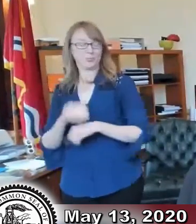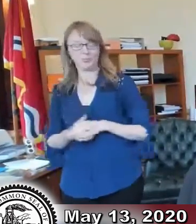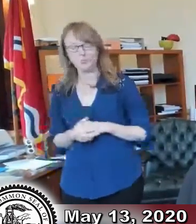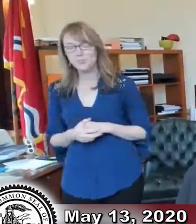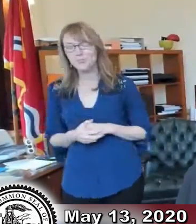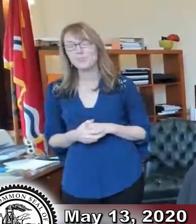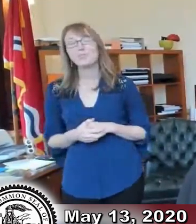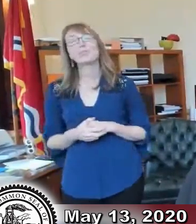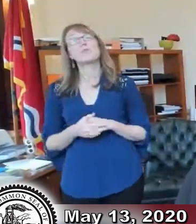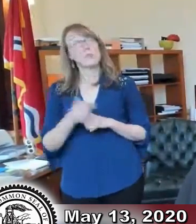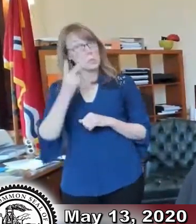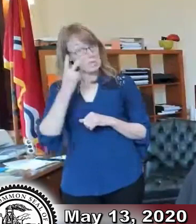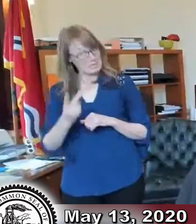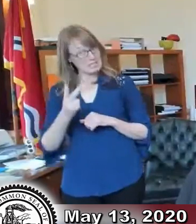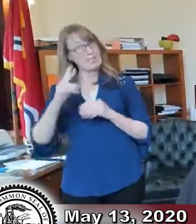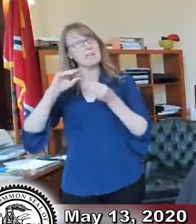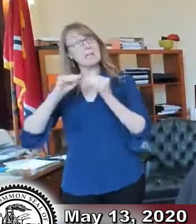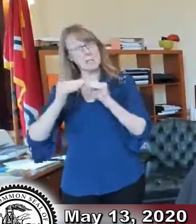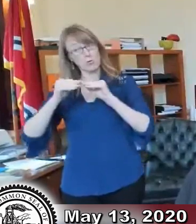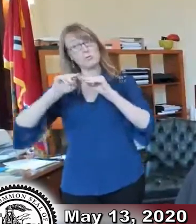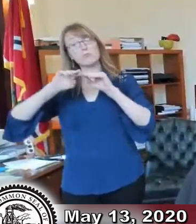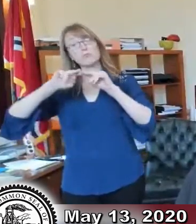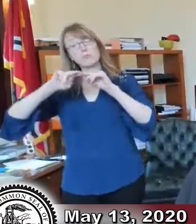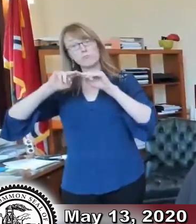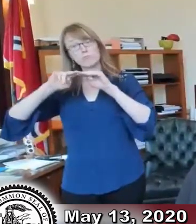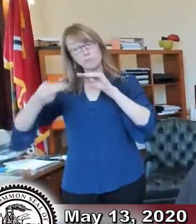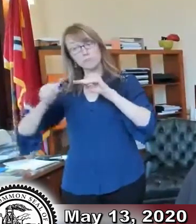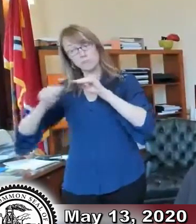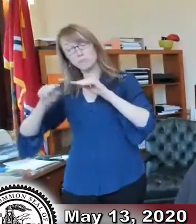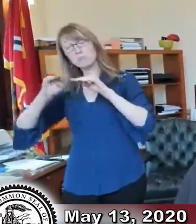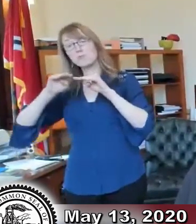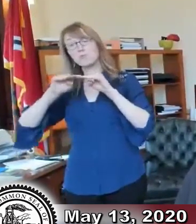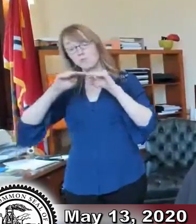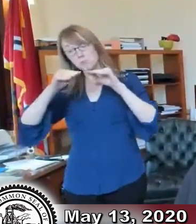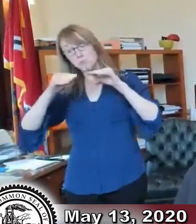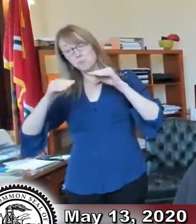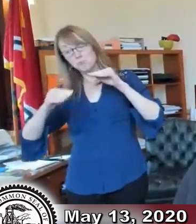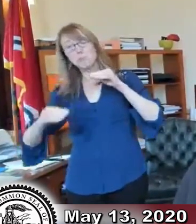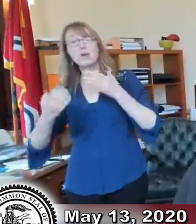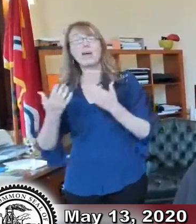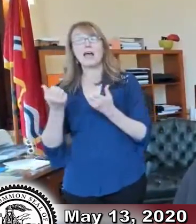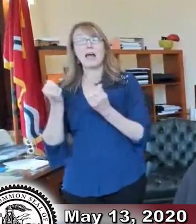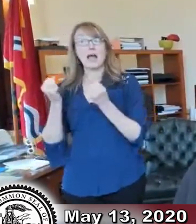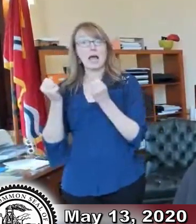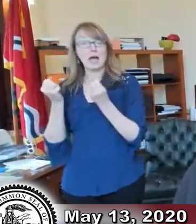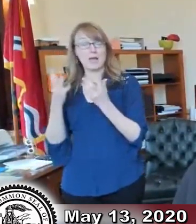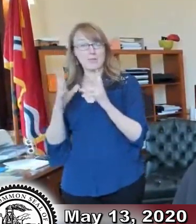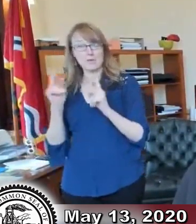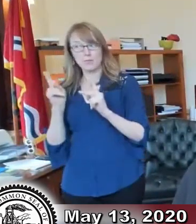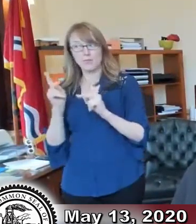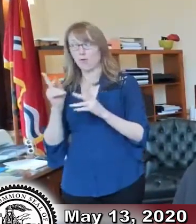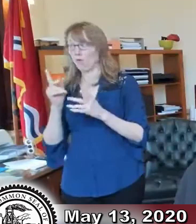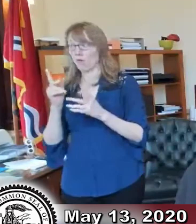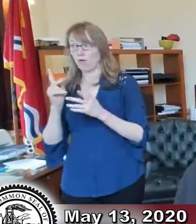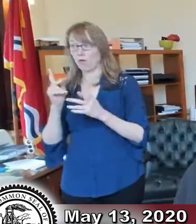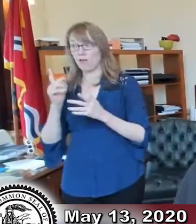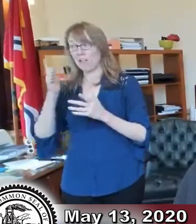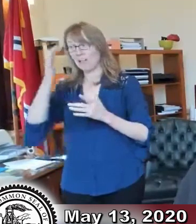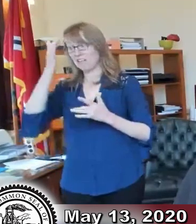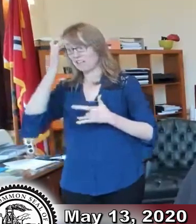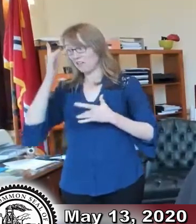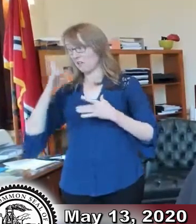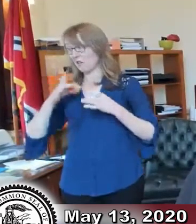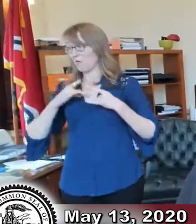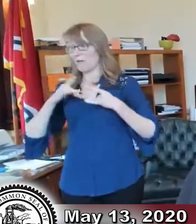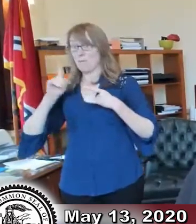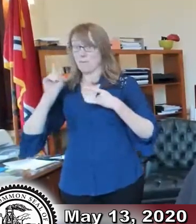trend in hospital admissions has been trending down. It's been down, this is a 7-day